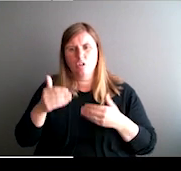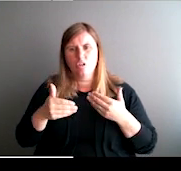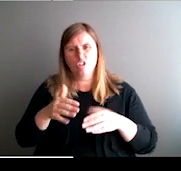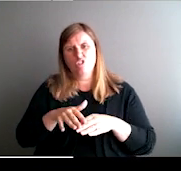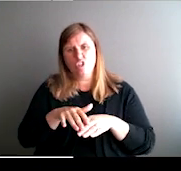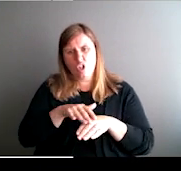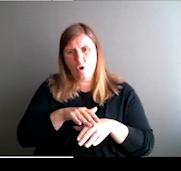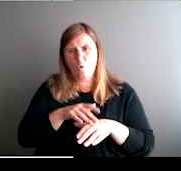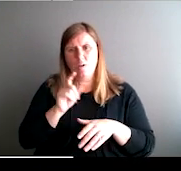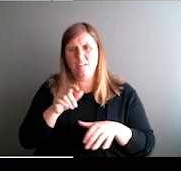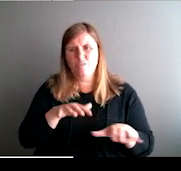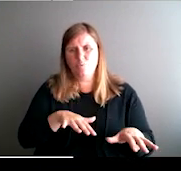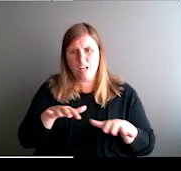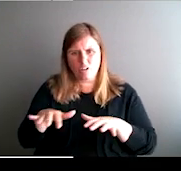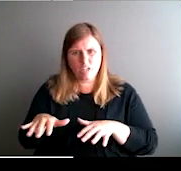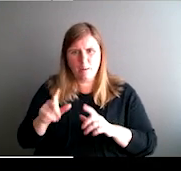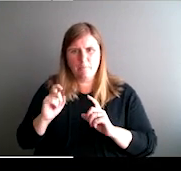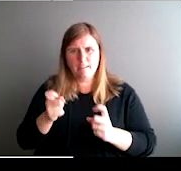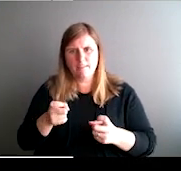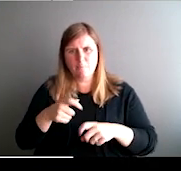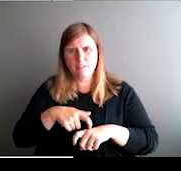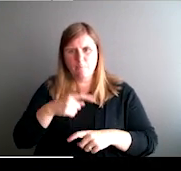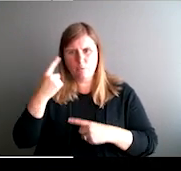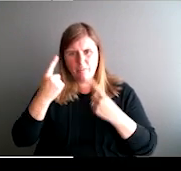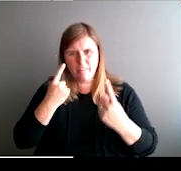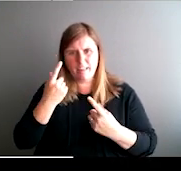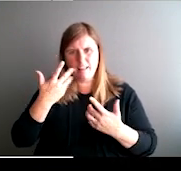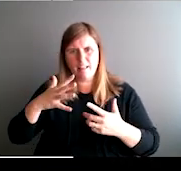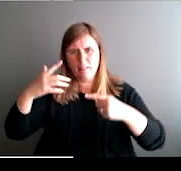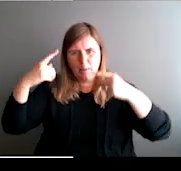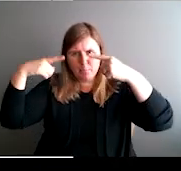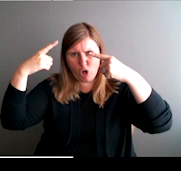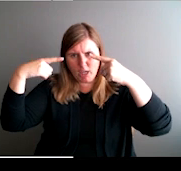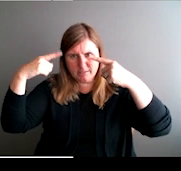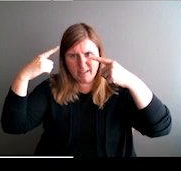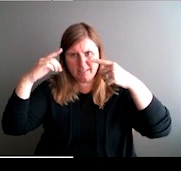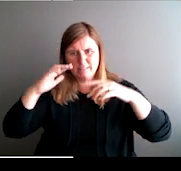slower, we need to take our time, give them time to think, let them process that.